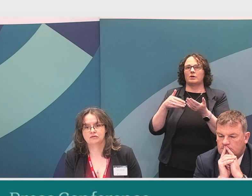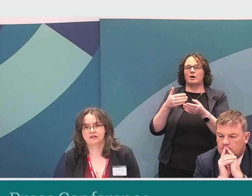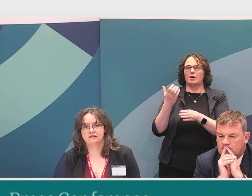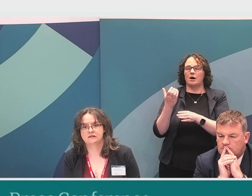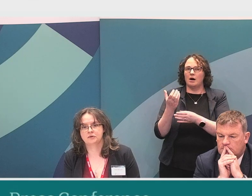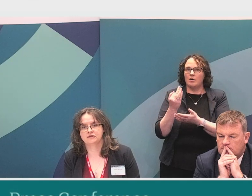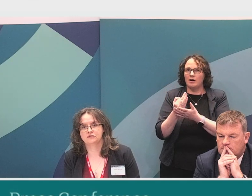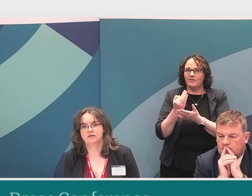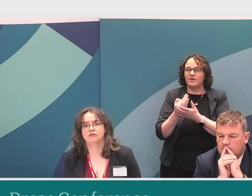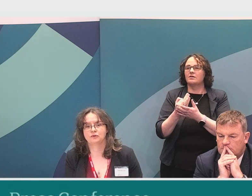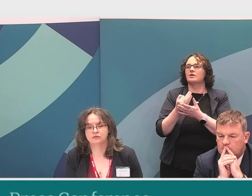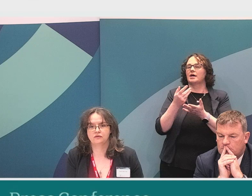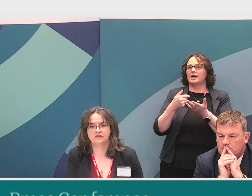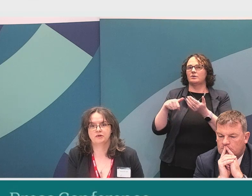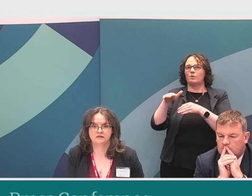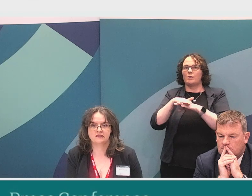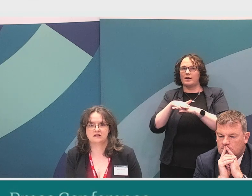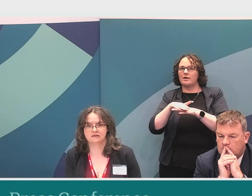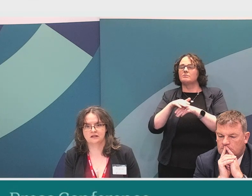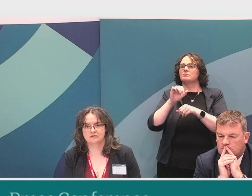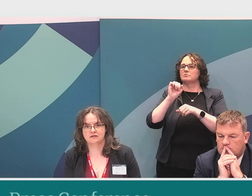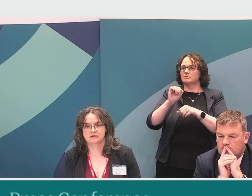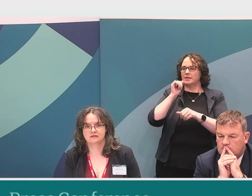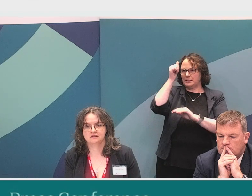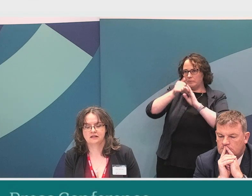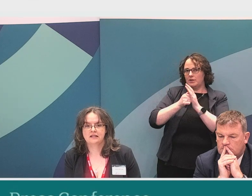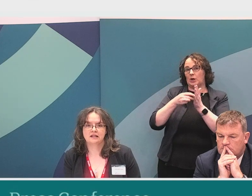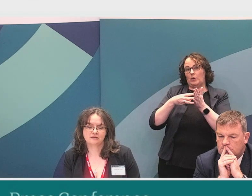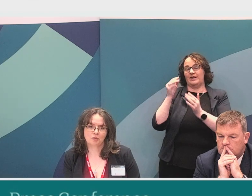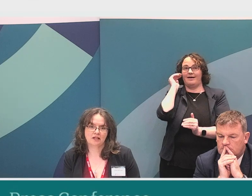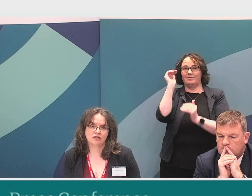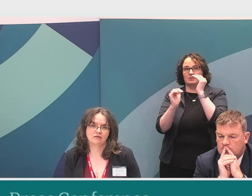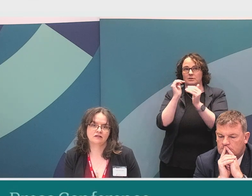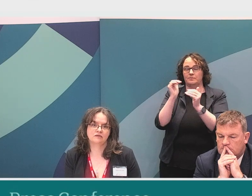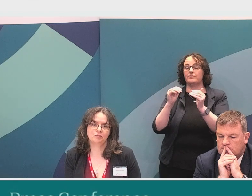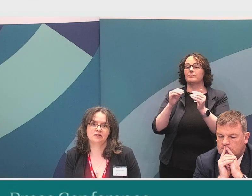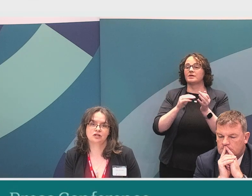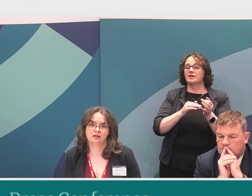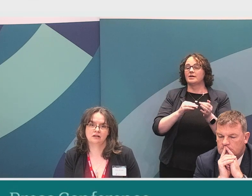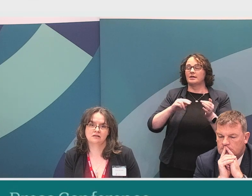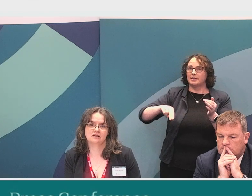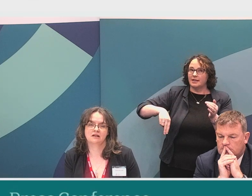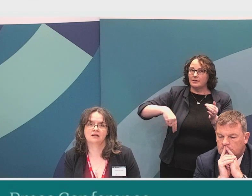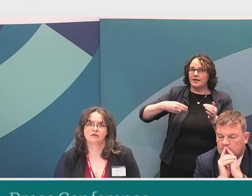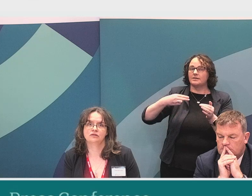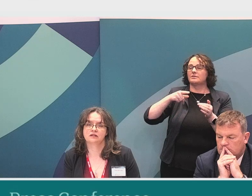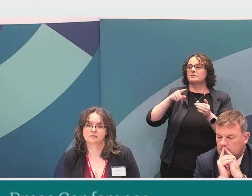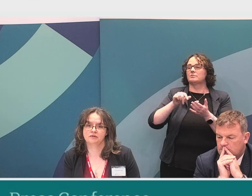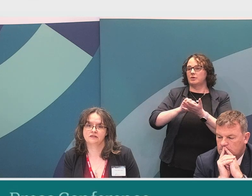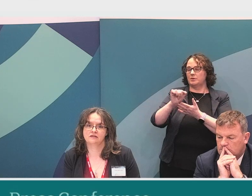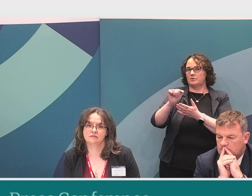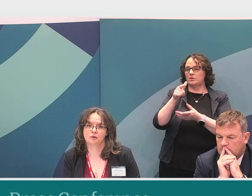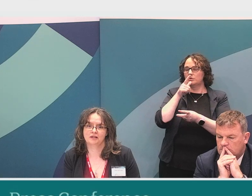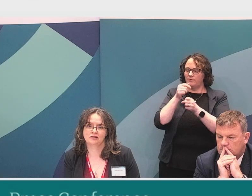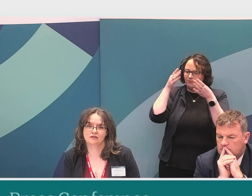sexual violence experience as well for those who've experienced it as an adult. The next publication after this will be the childhood